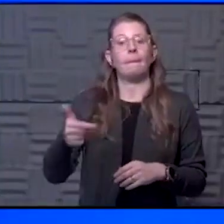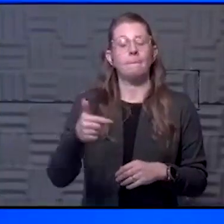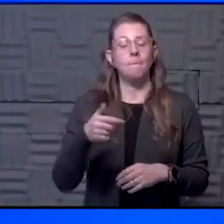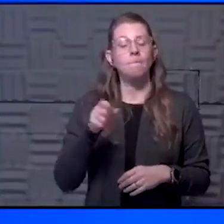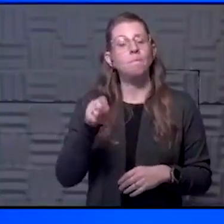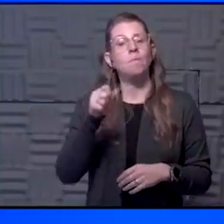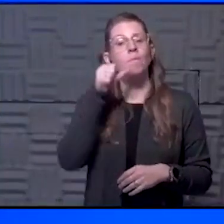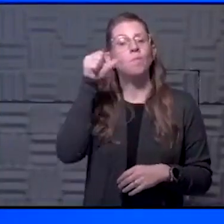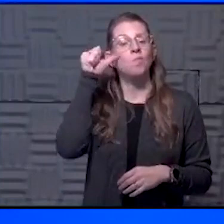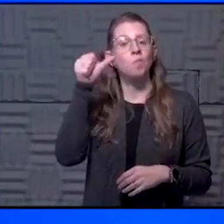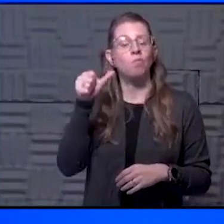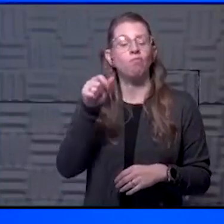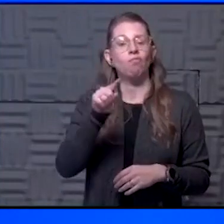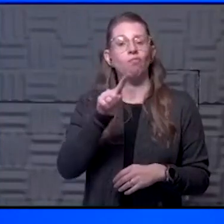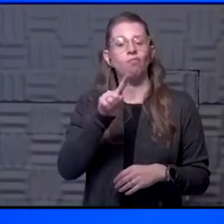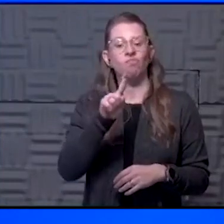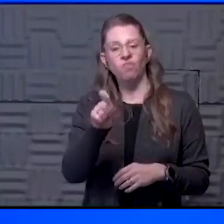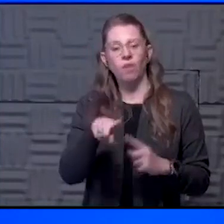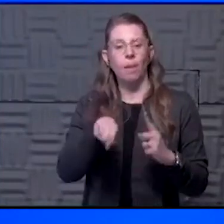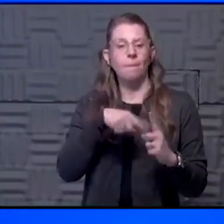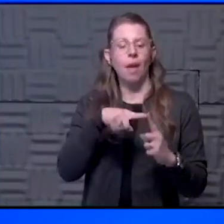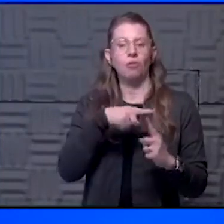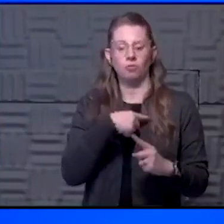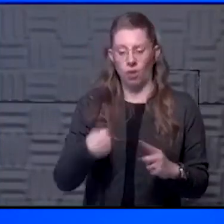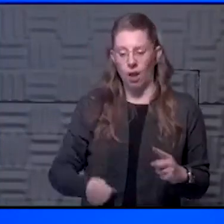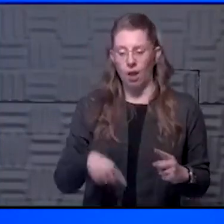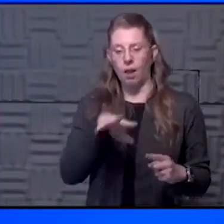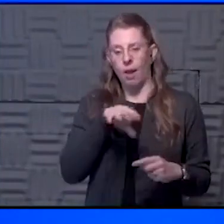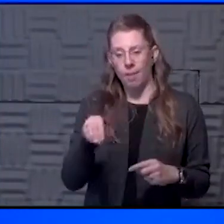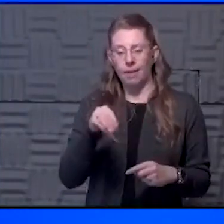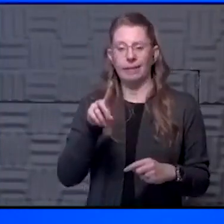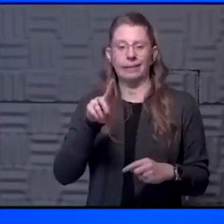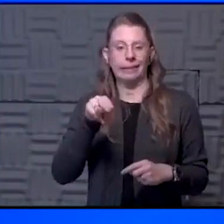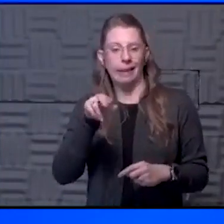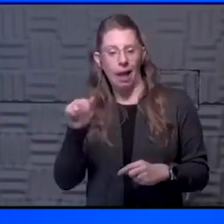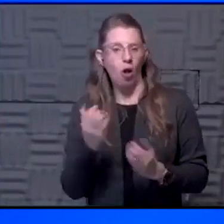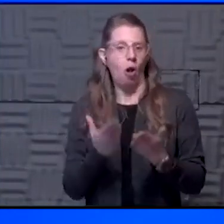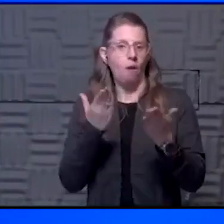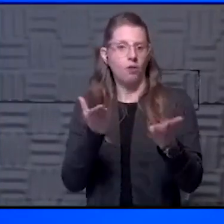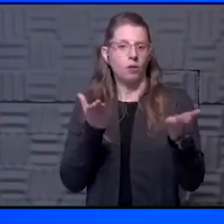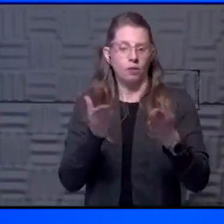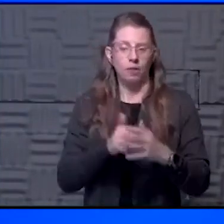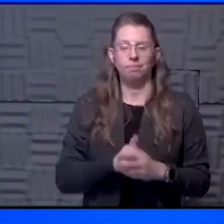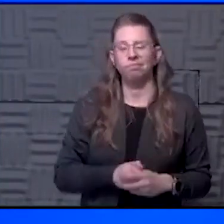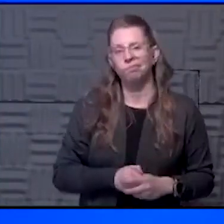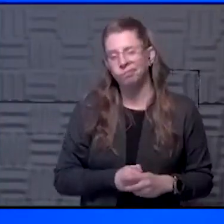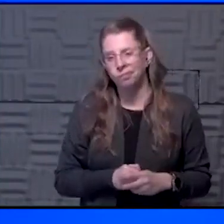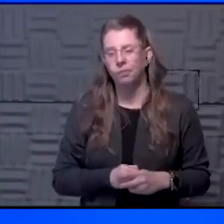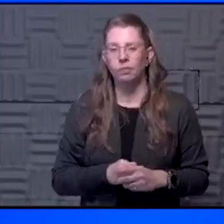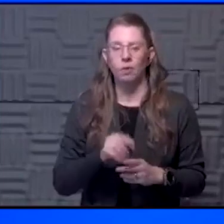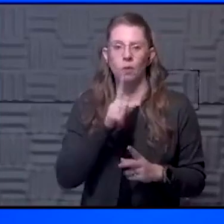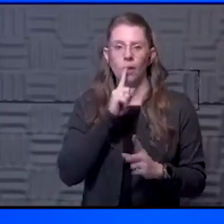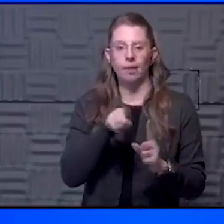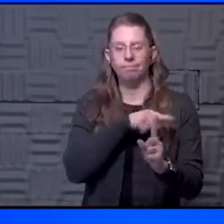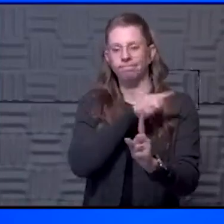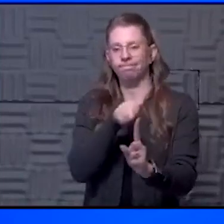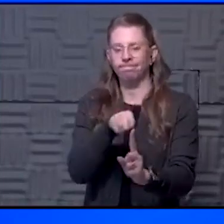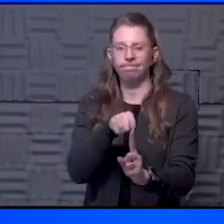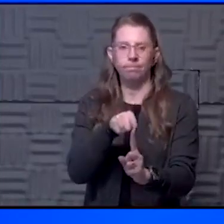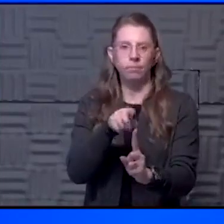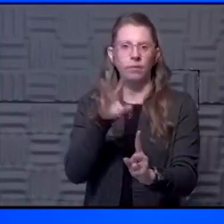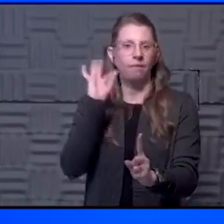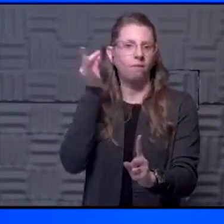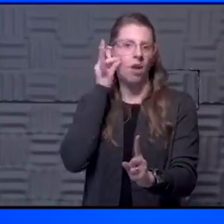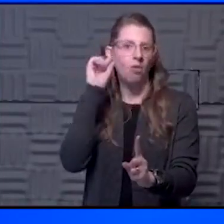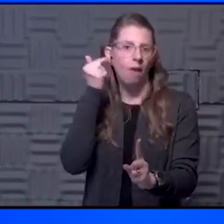about Chinese companies and wanting DNA and offering services. I think, this just goes down to really the